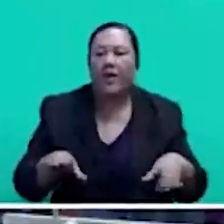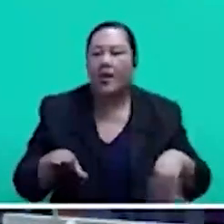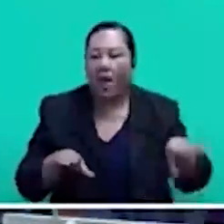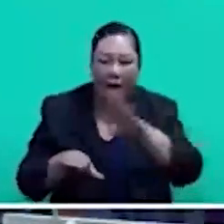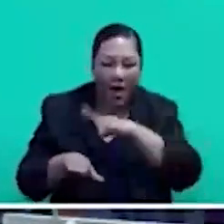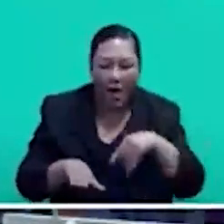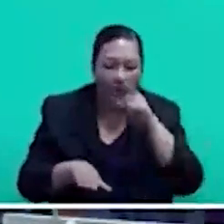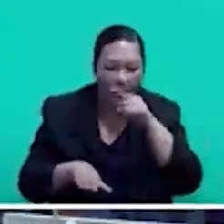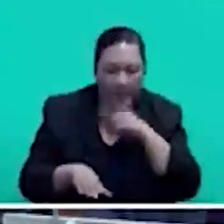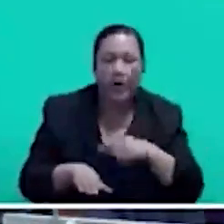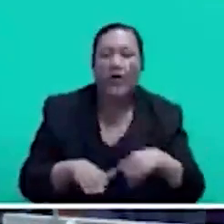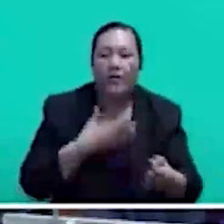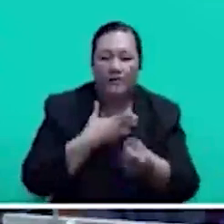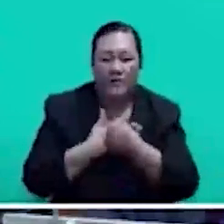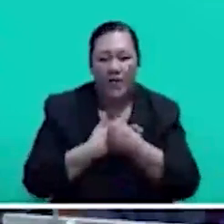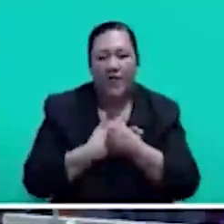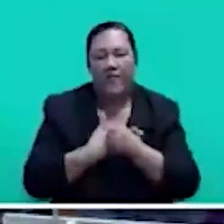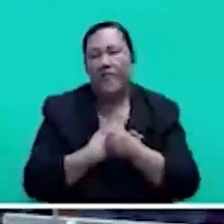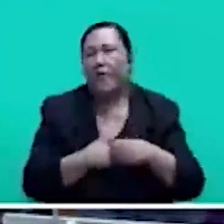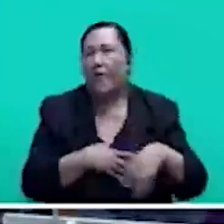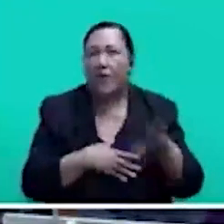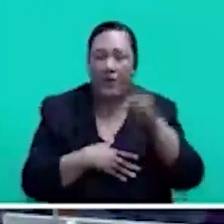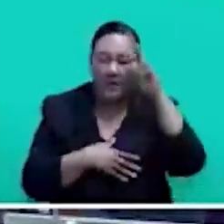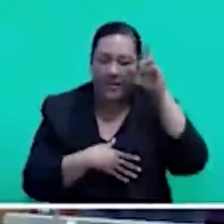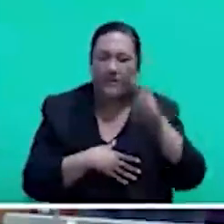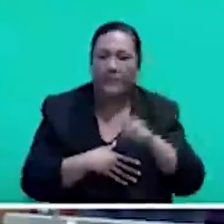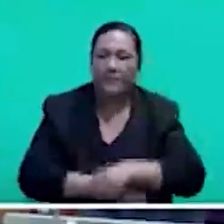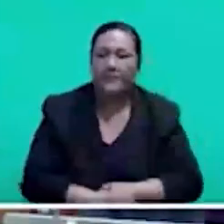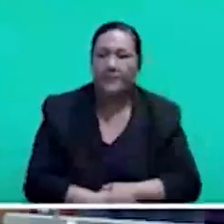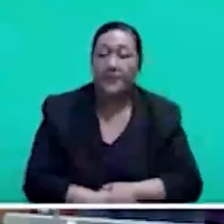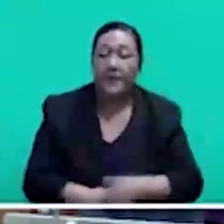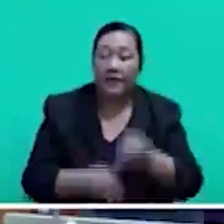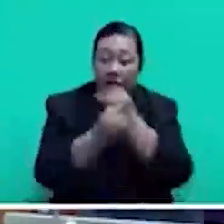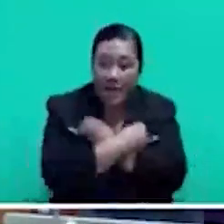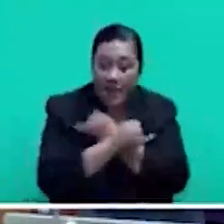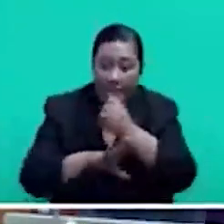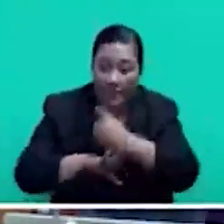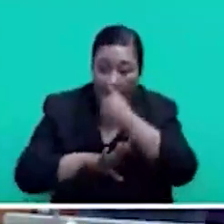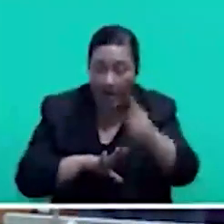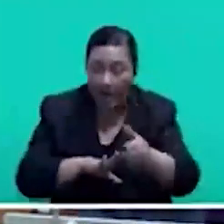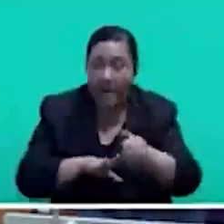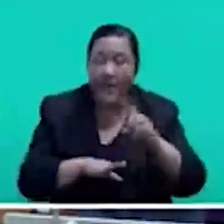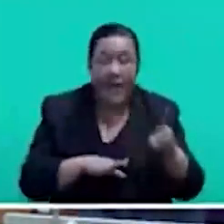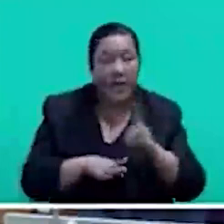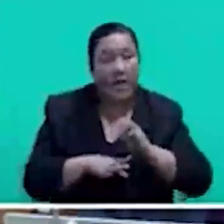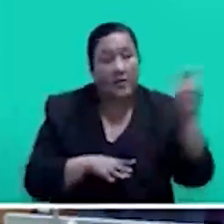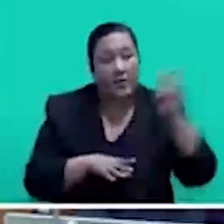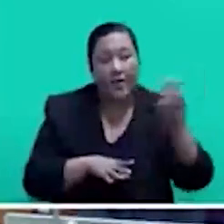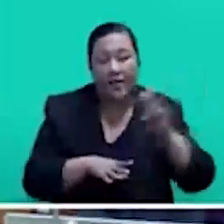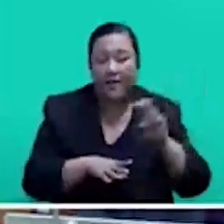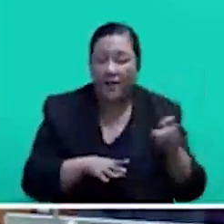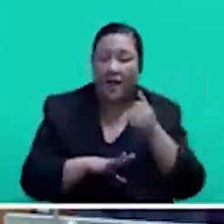safeguard our national interests. The government's commitment to the integrity and security of our travel documents is evident